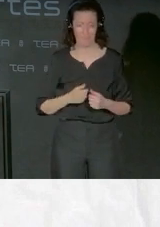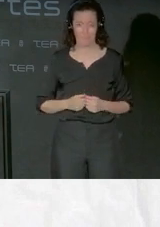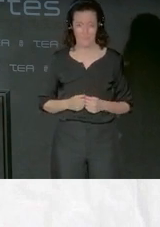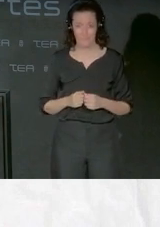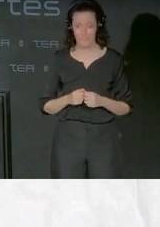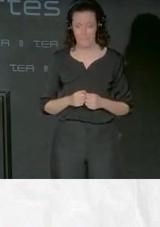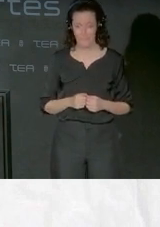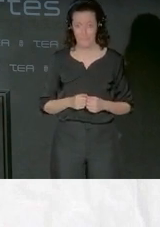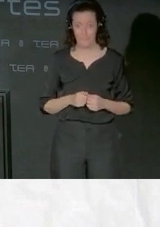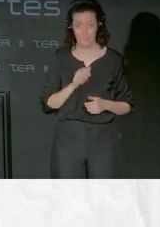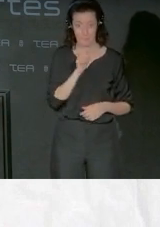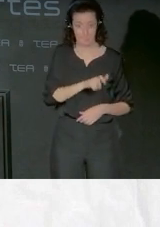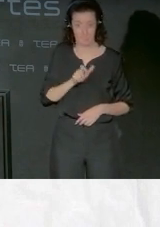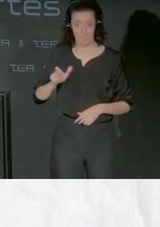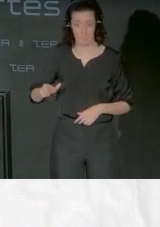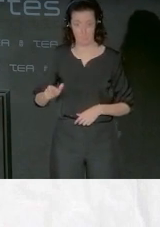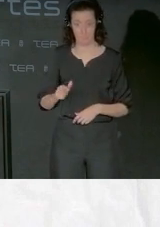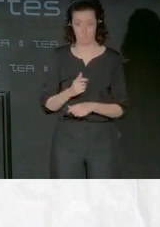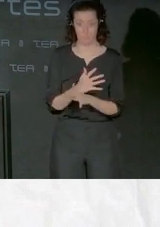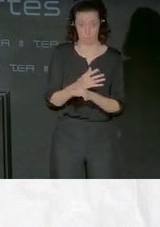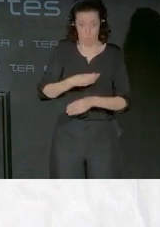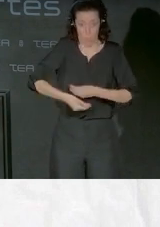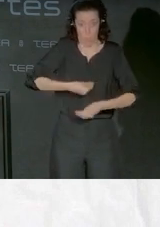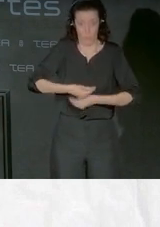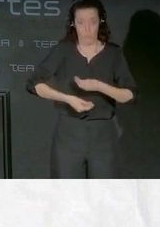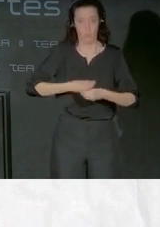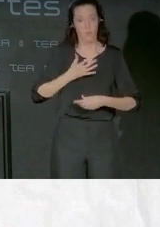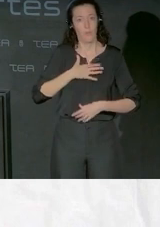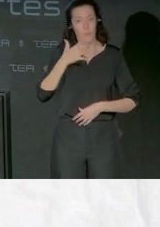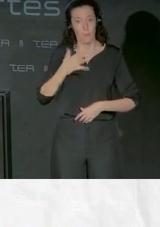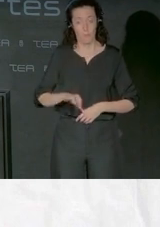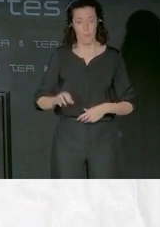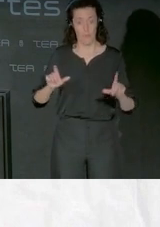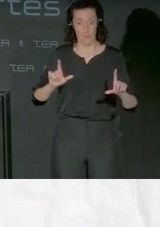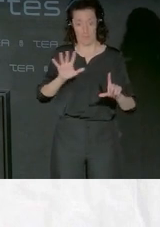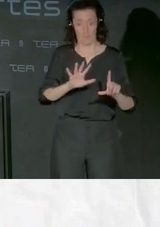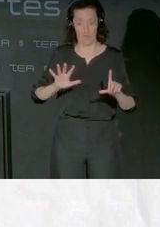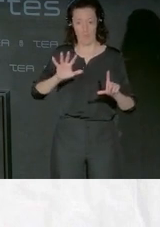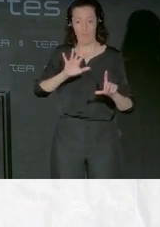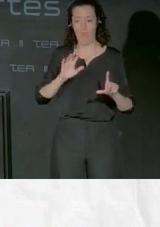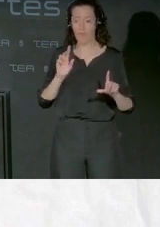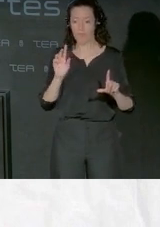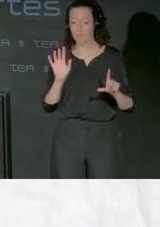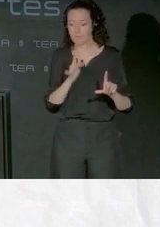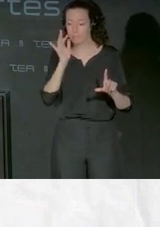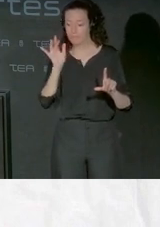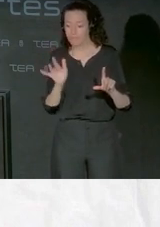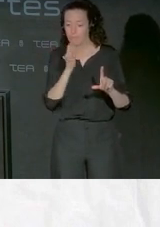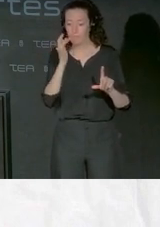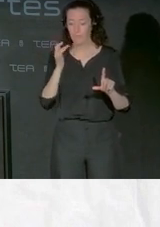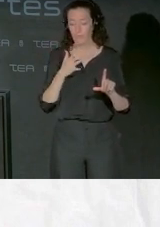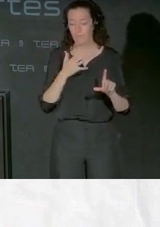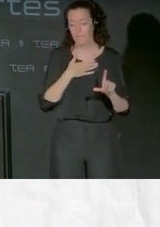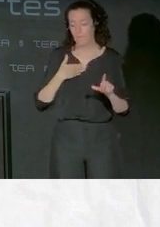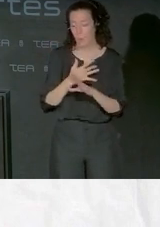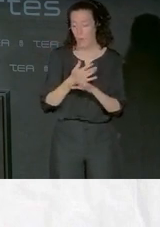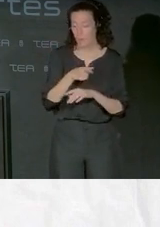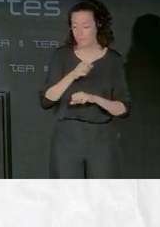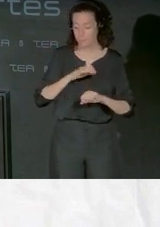between many different types of media, many different types of social media and apps, and therefore the competition has never been stronger for